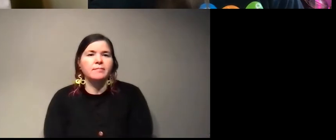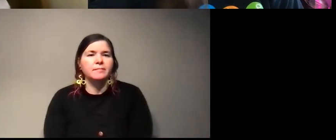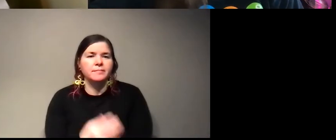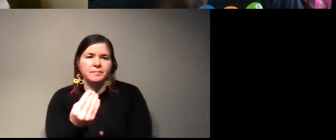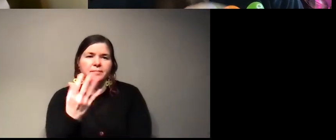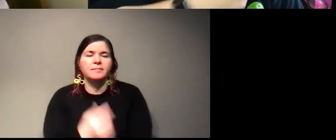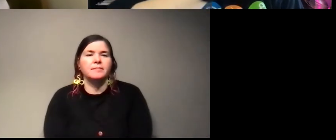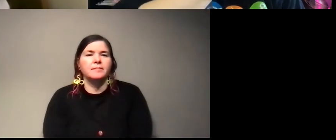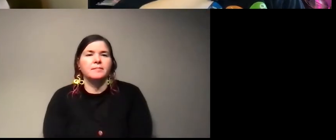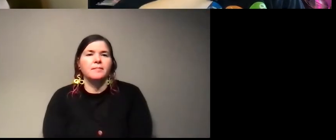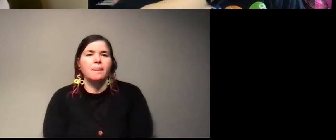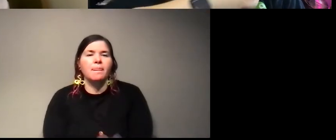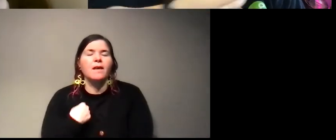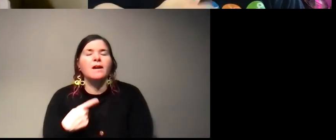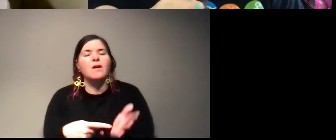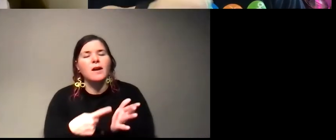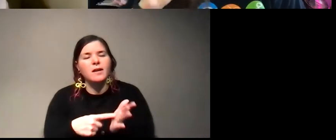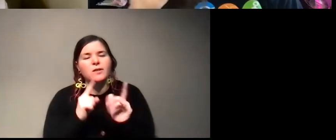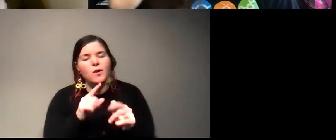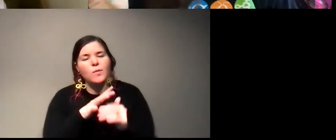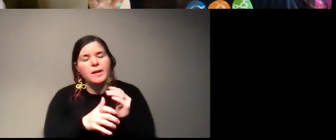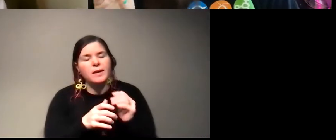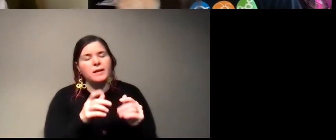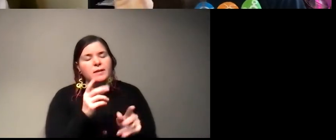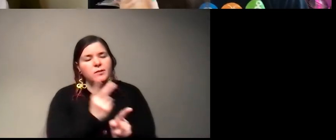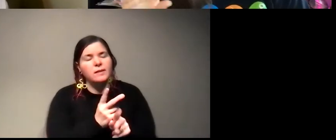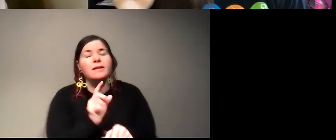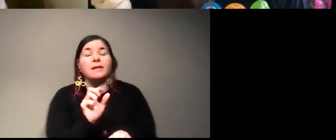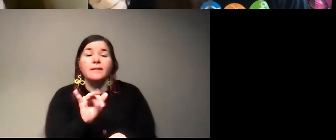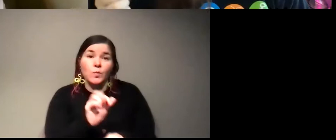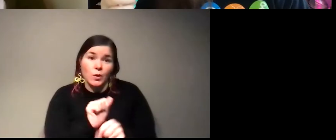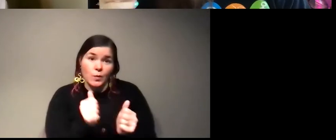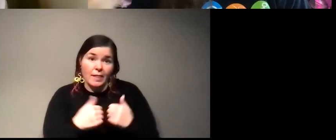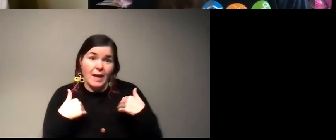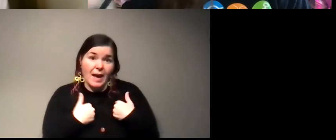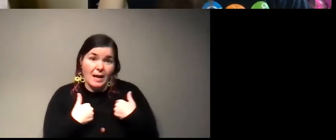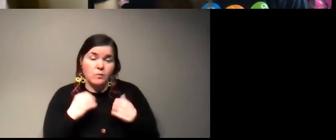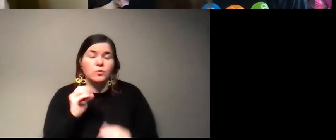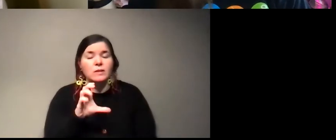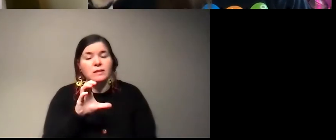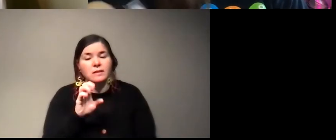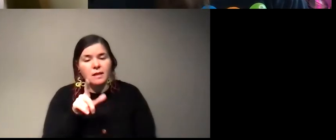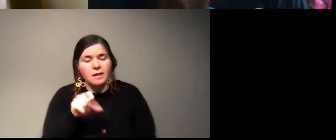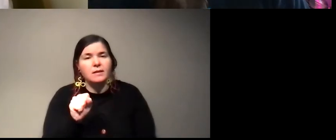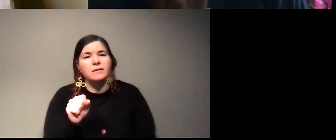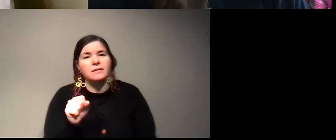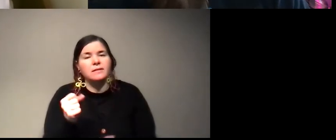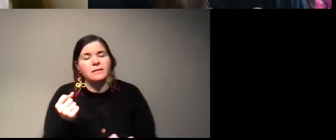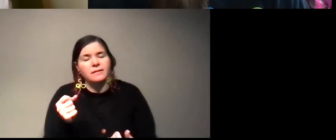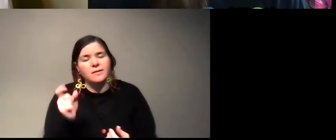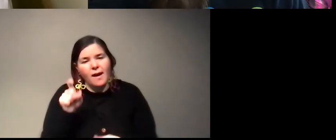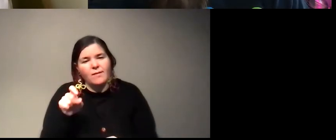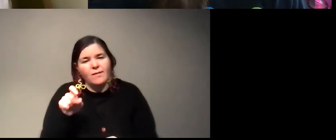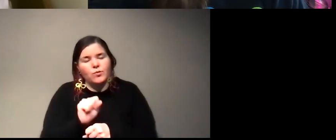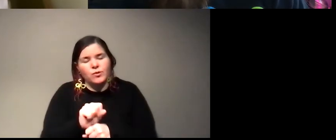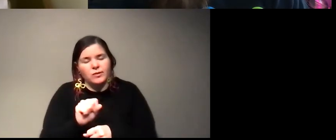I occasionally would go on the weekends for squid care. But so if you work with animals sometimes, or like cells, sometimes that all gets thrown out the window.